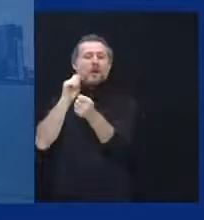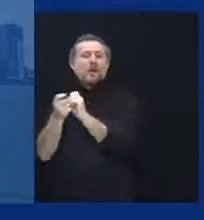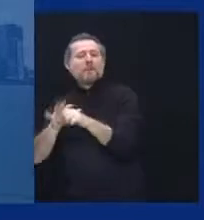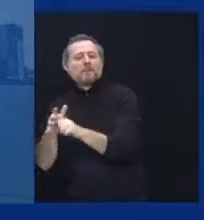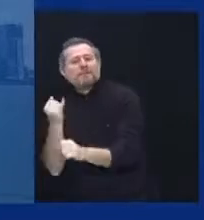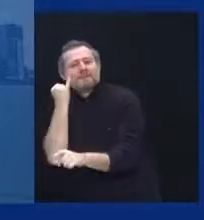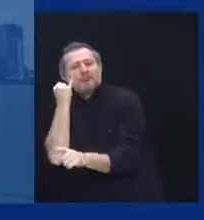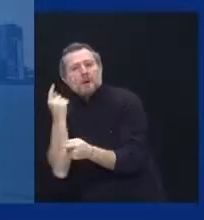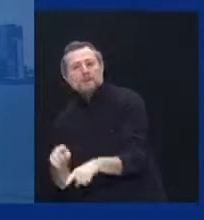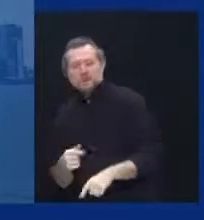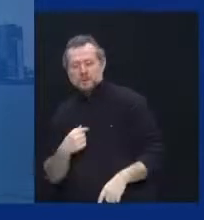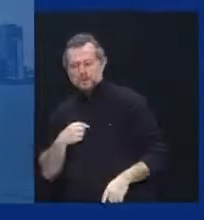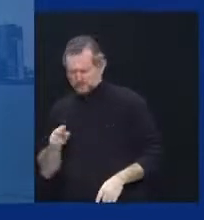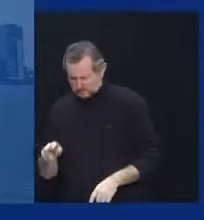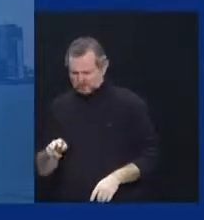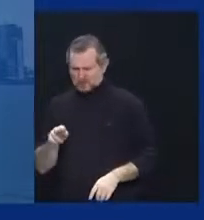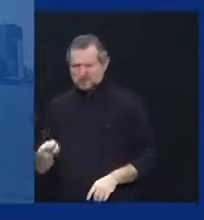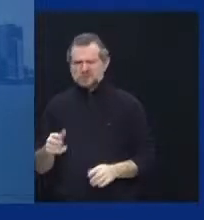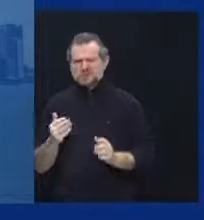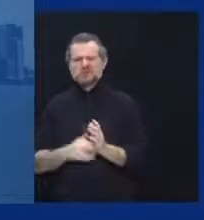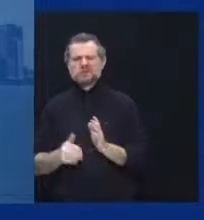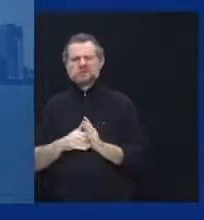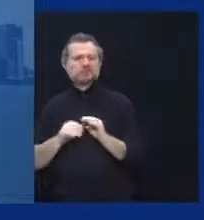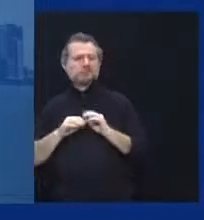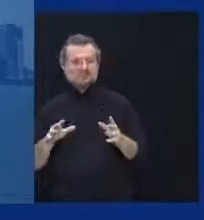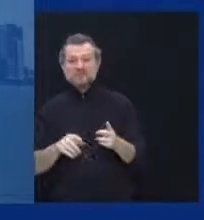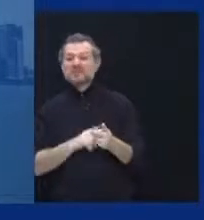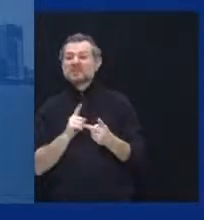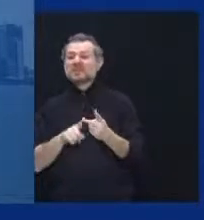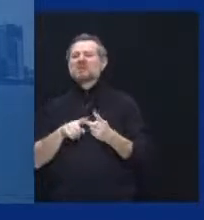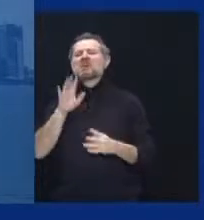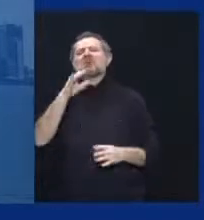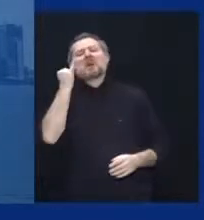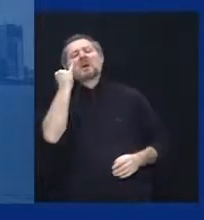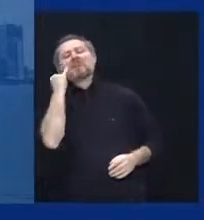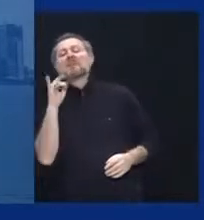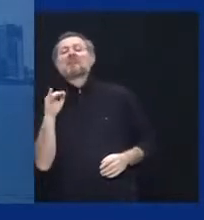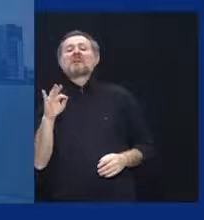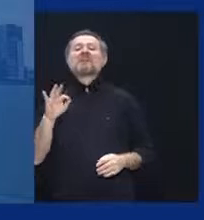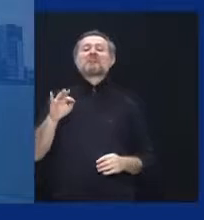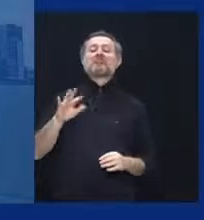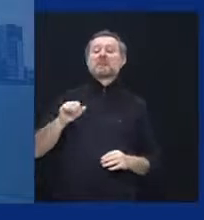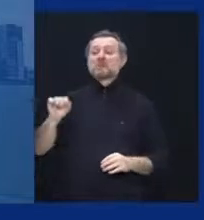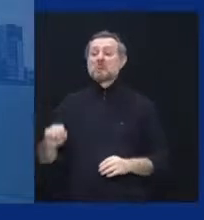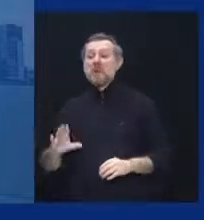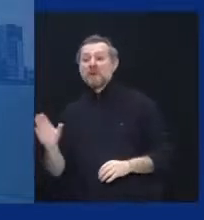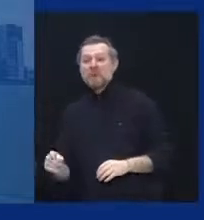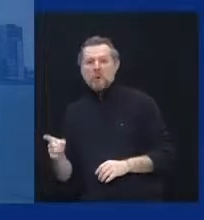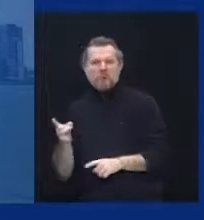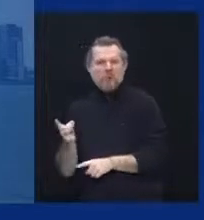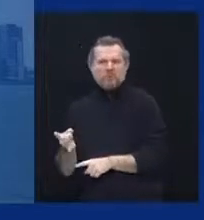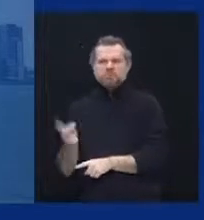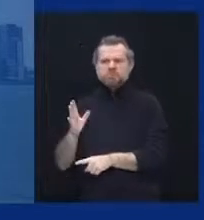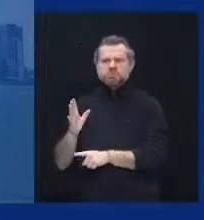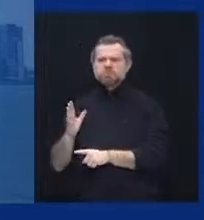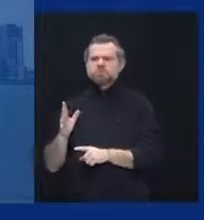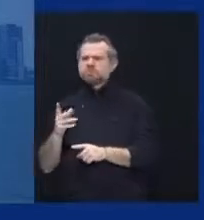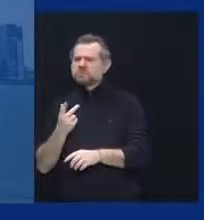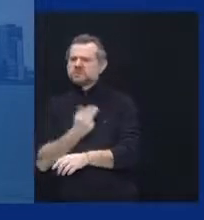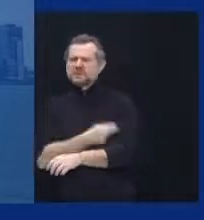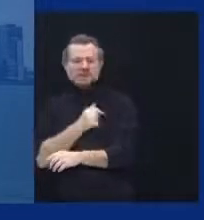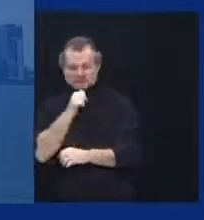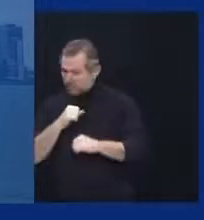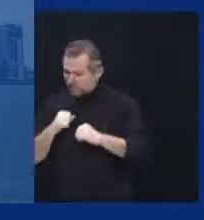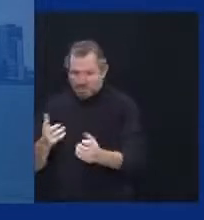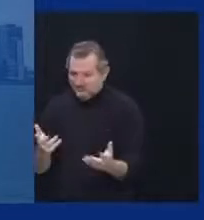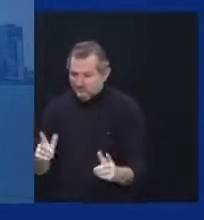variant becomes dominant? What if the South Africa strain is vaccine resistant?